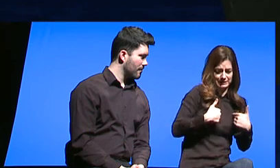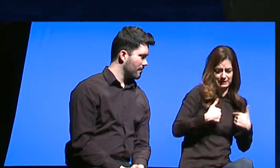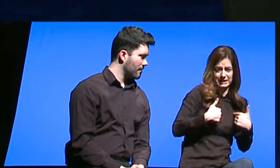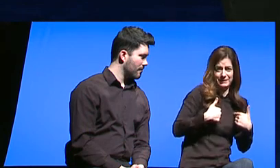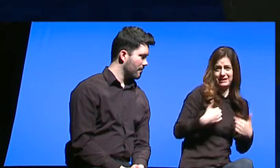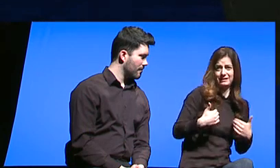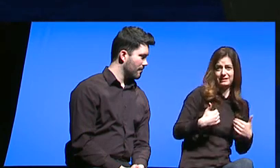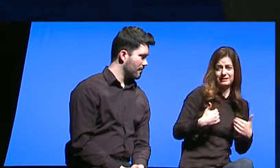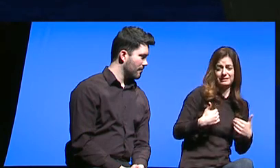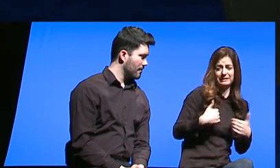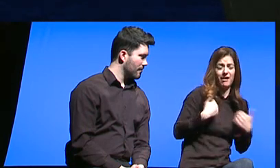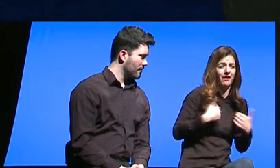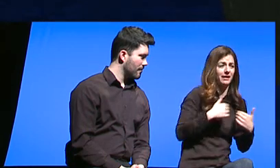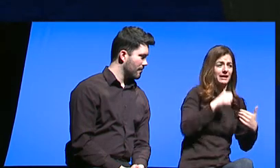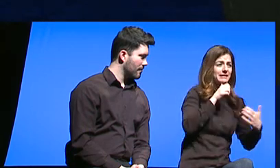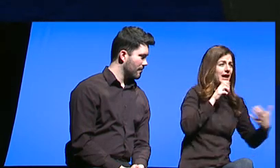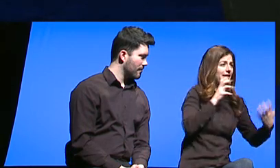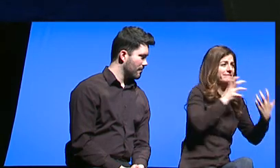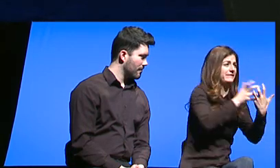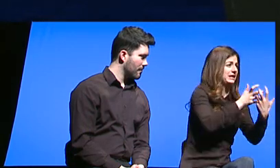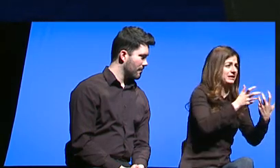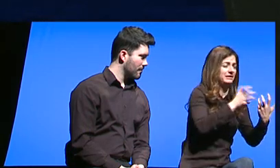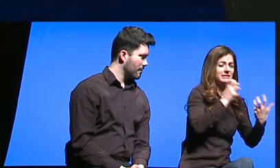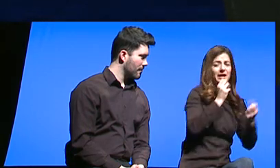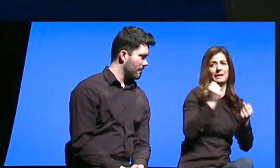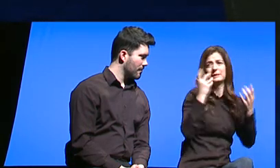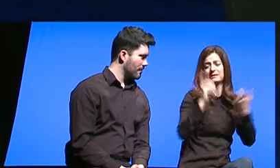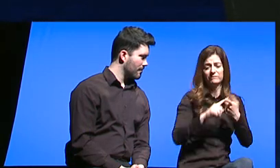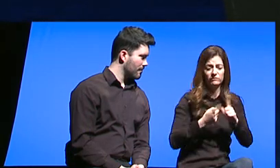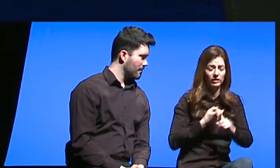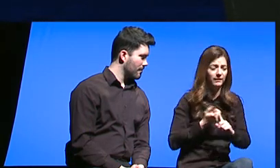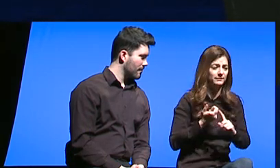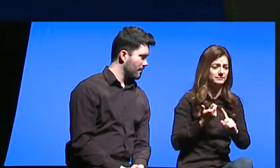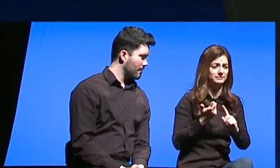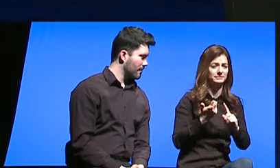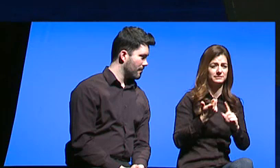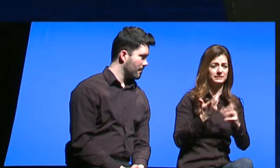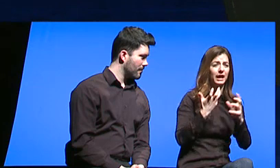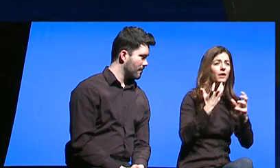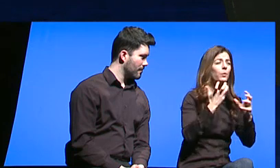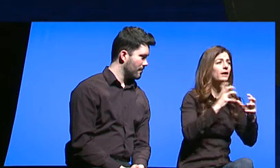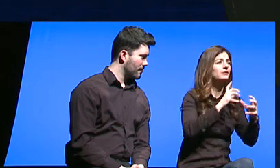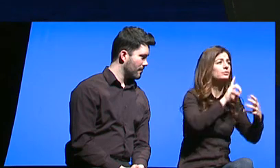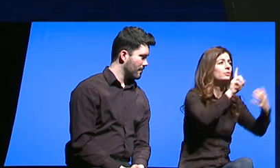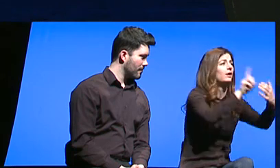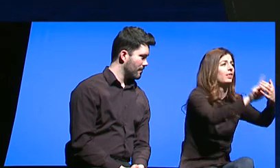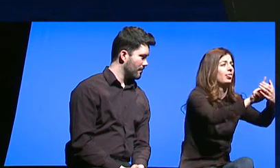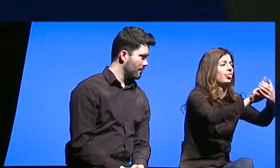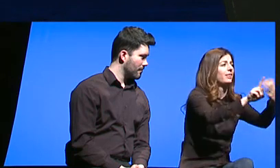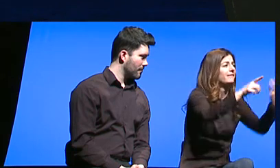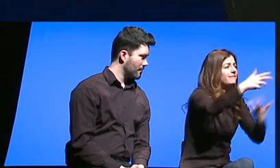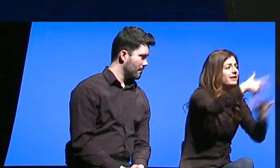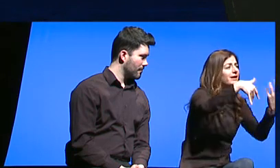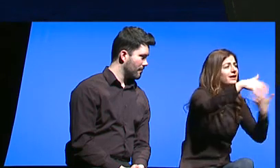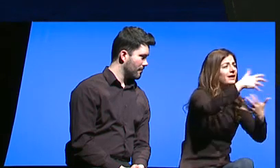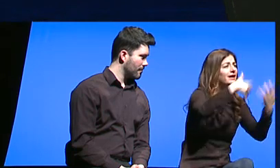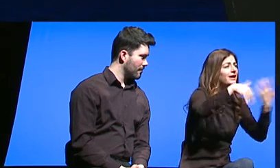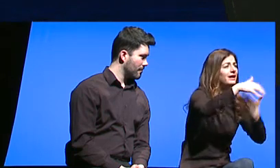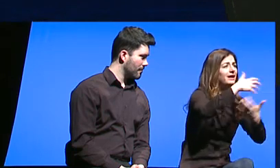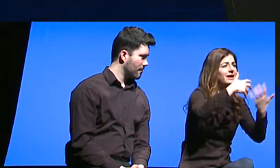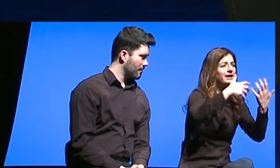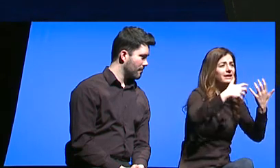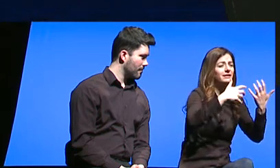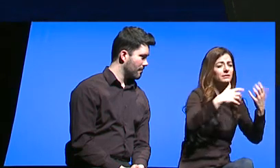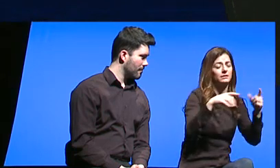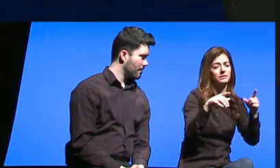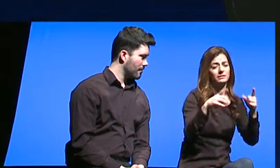didn't fit in anywhere, I didn't have many friends, I just always wanted to be part of like a crowd with somebody where I could feel like I felt like a sense of home